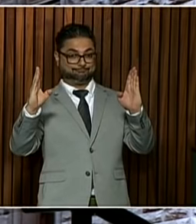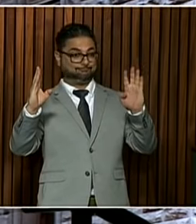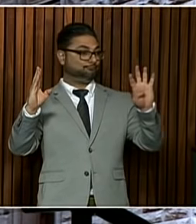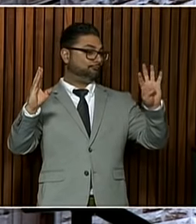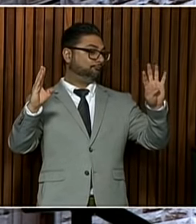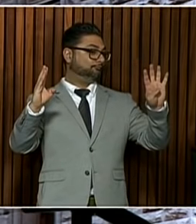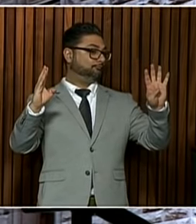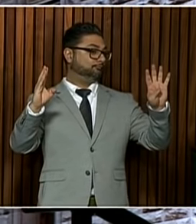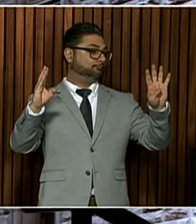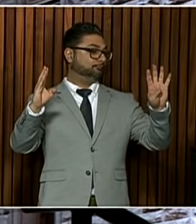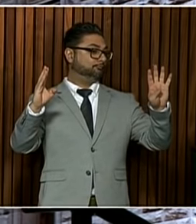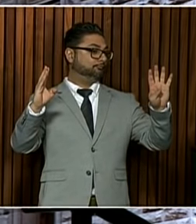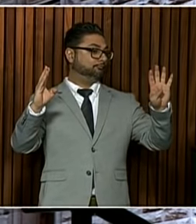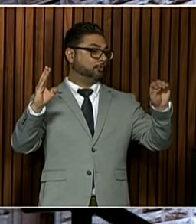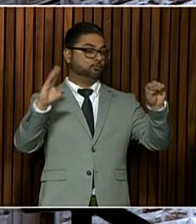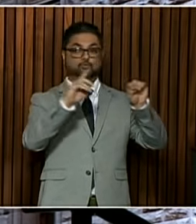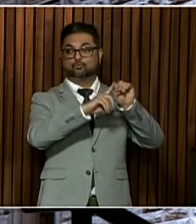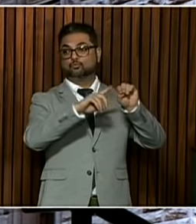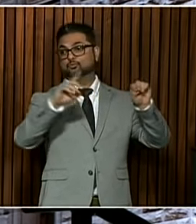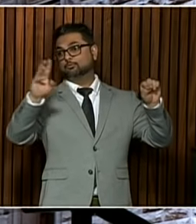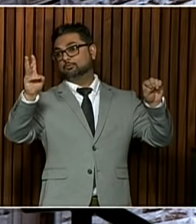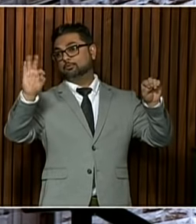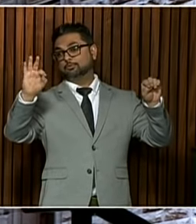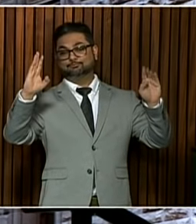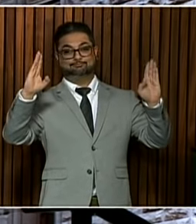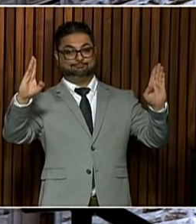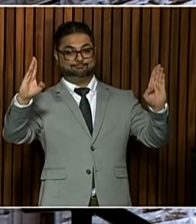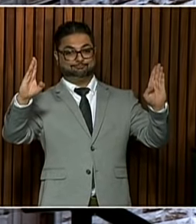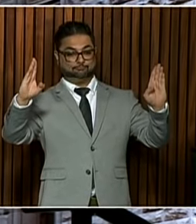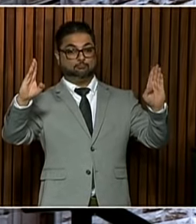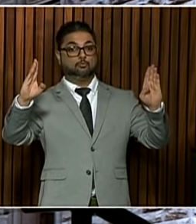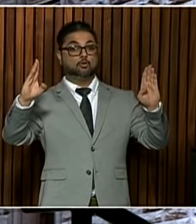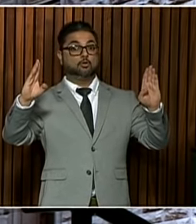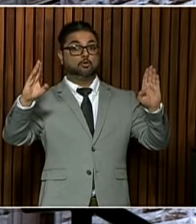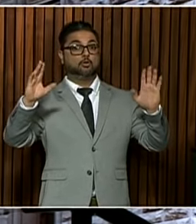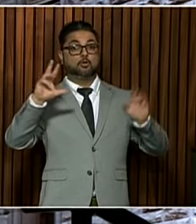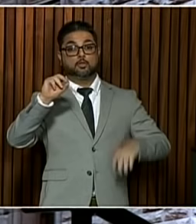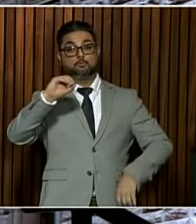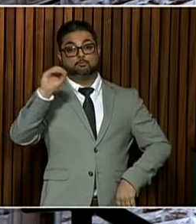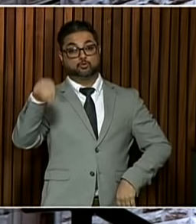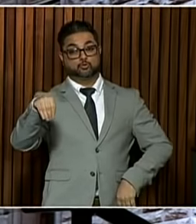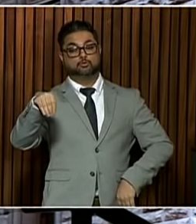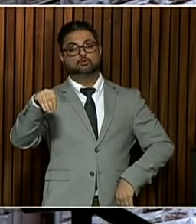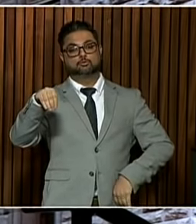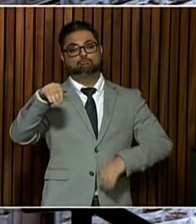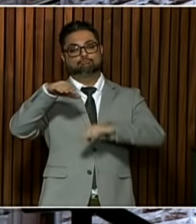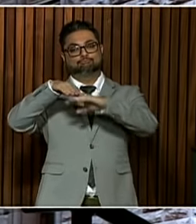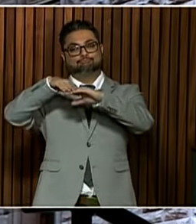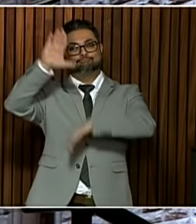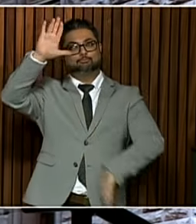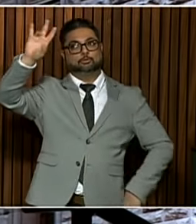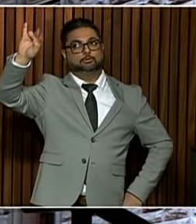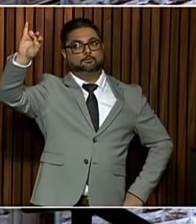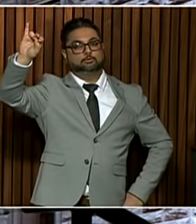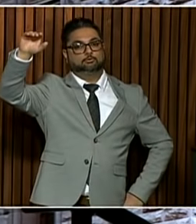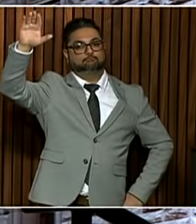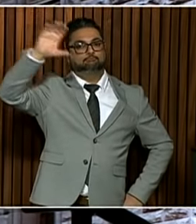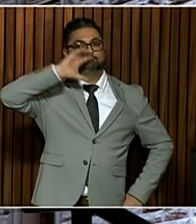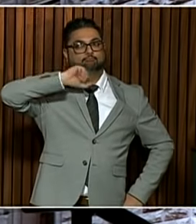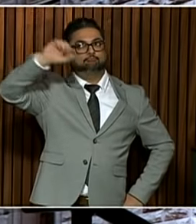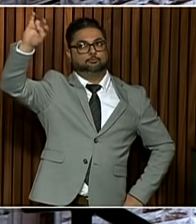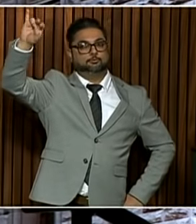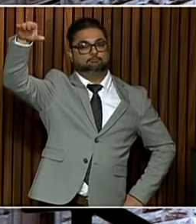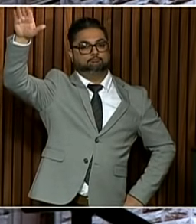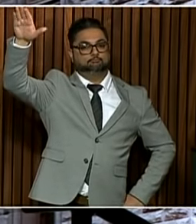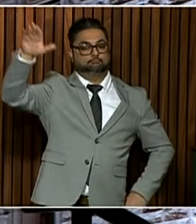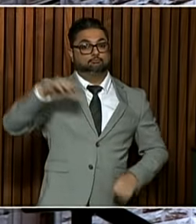are over 70 and 80 in the hospital at this time. The number seems to be changing and shifting fairly quickly